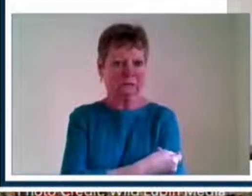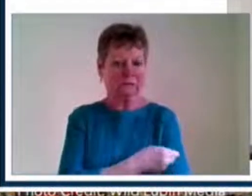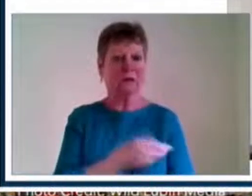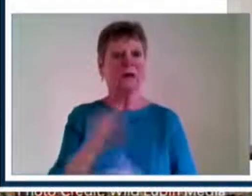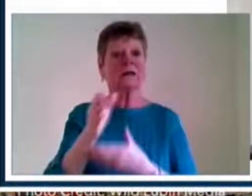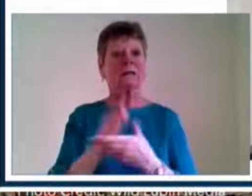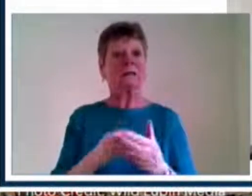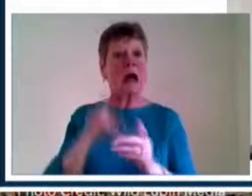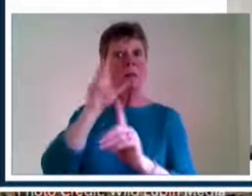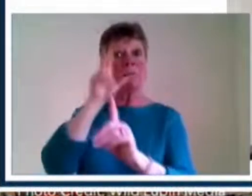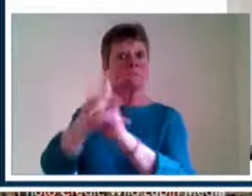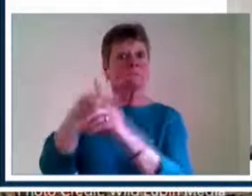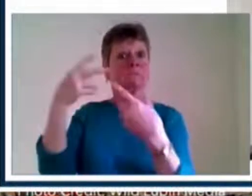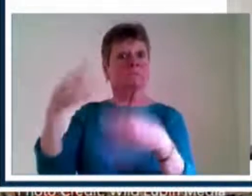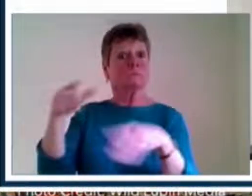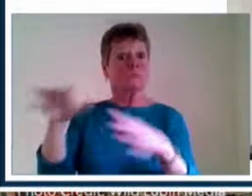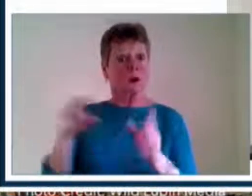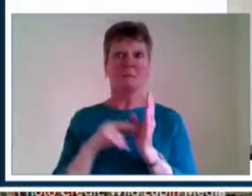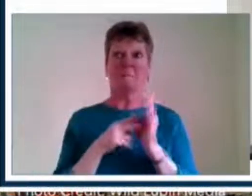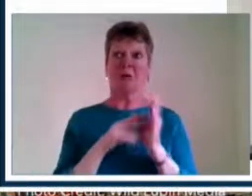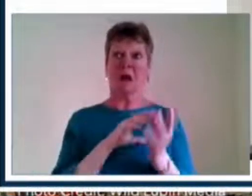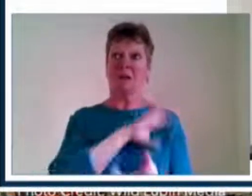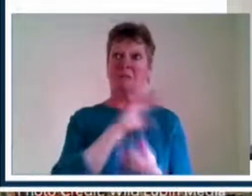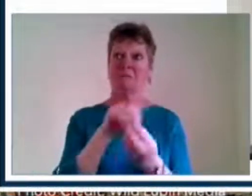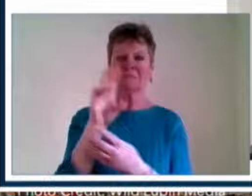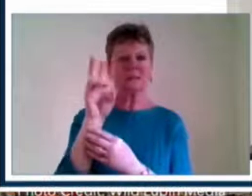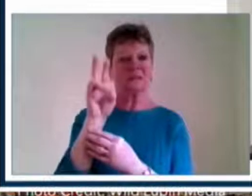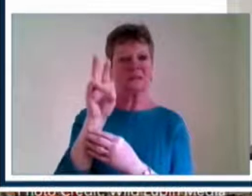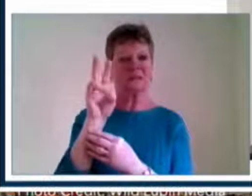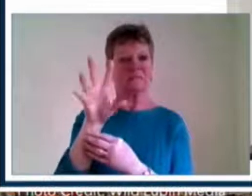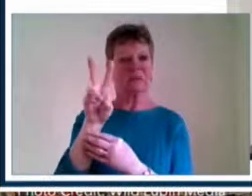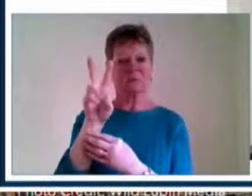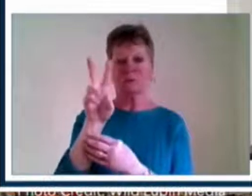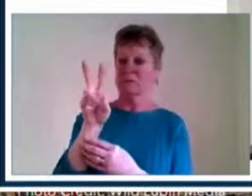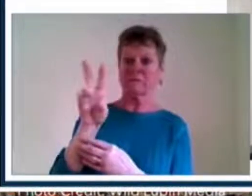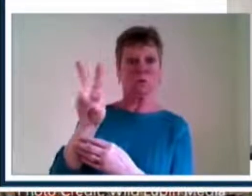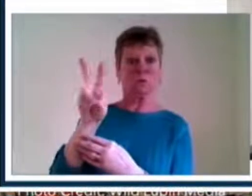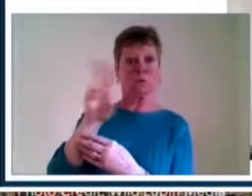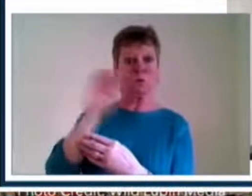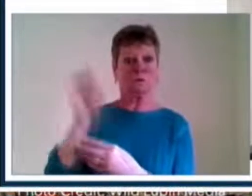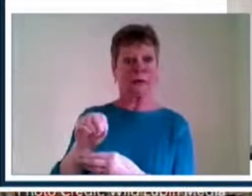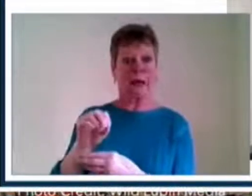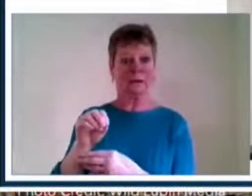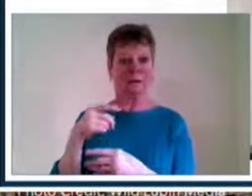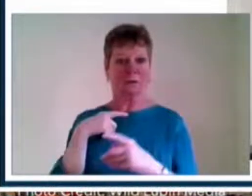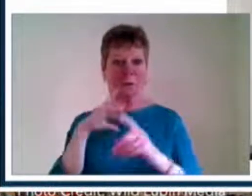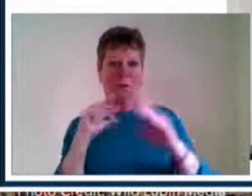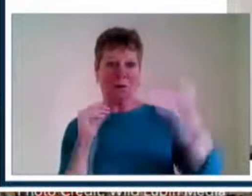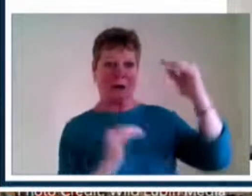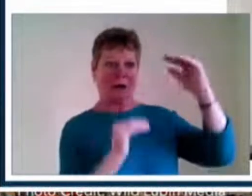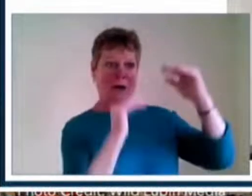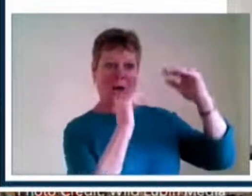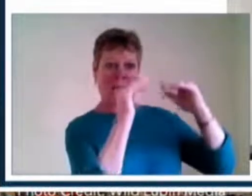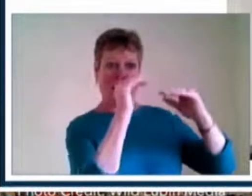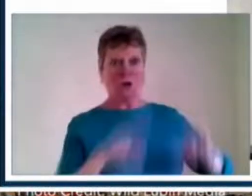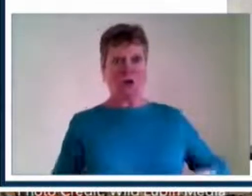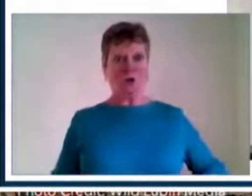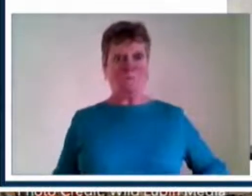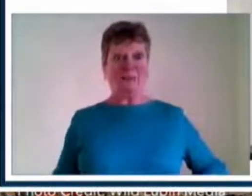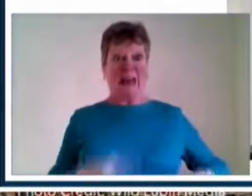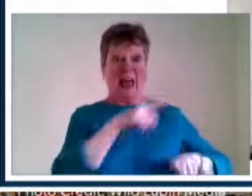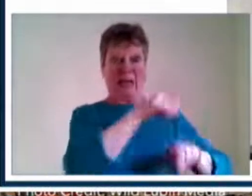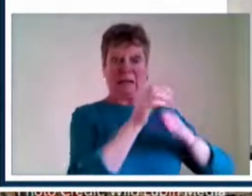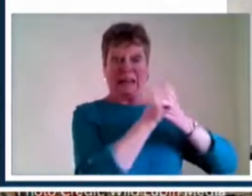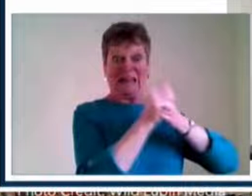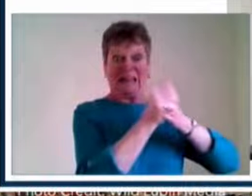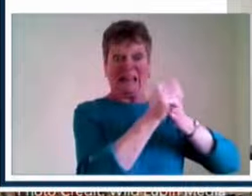at 72%. We are right up there with Newfoundland. Newfoundland's leading the country, but we are right up there